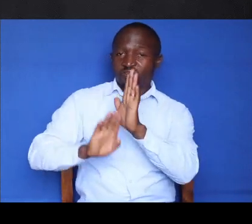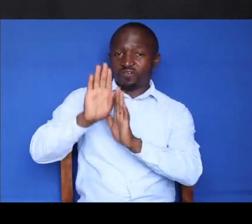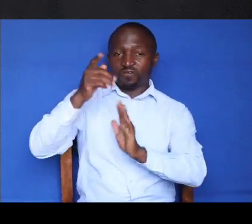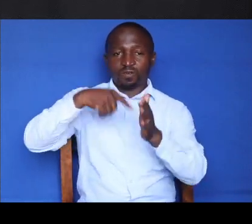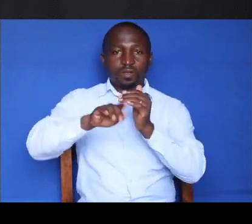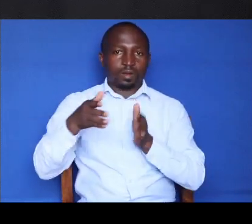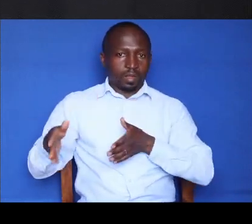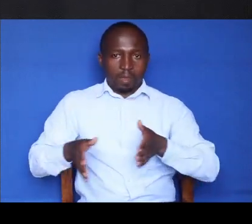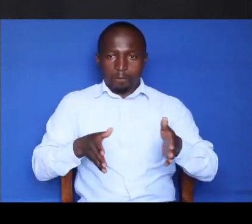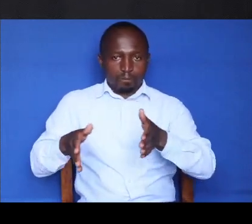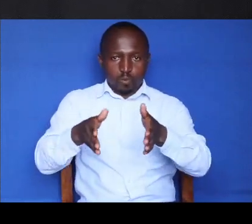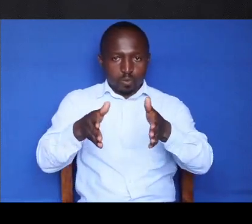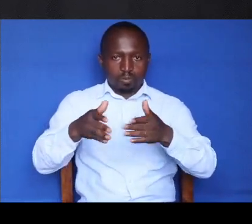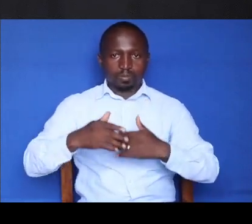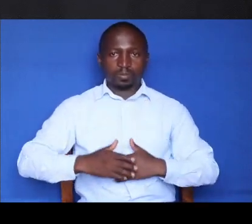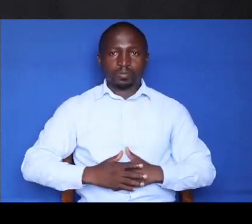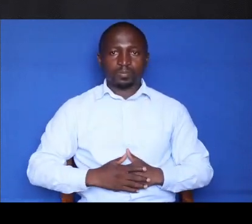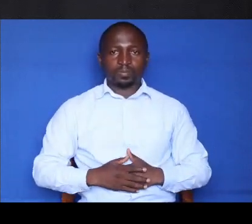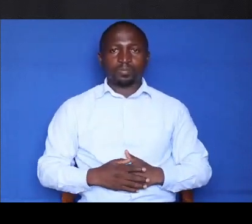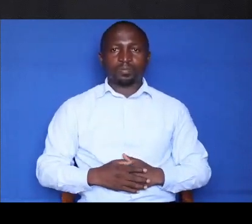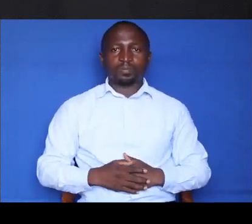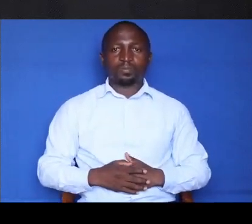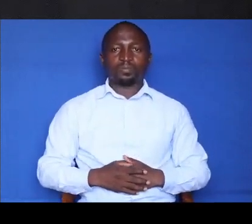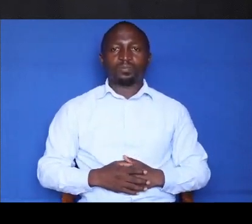the volume of water in the river system.